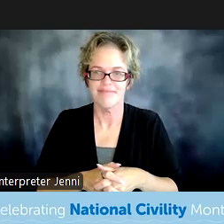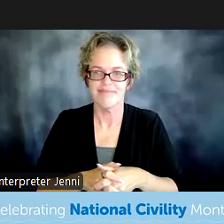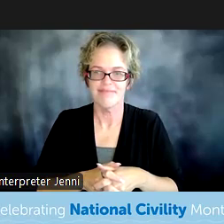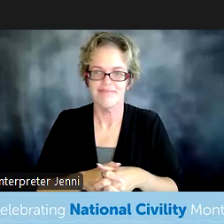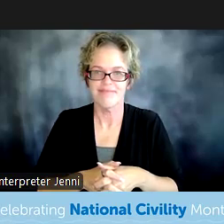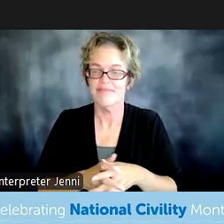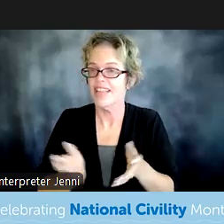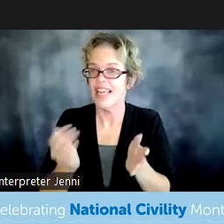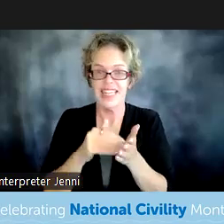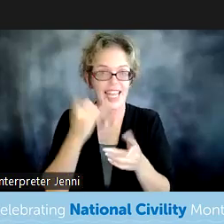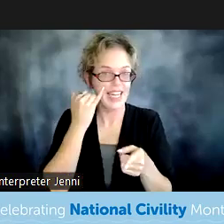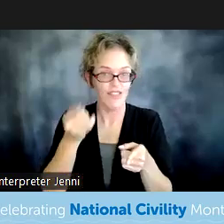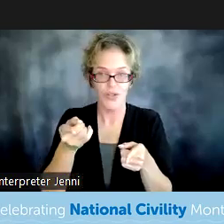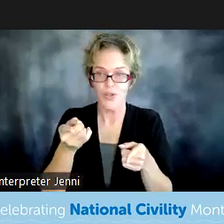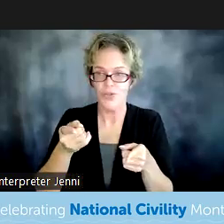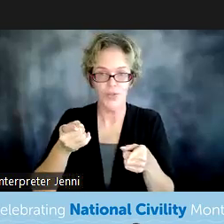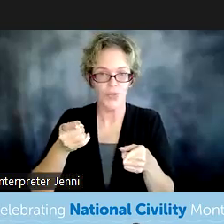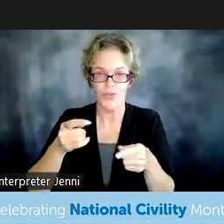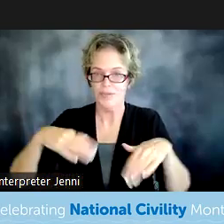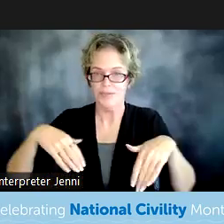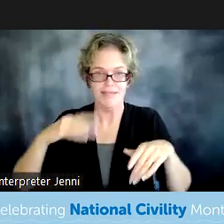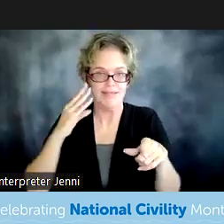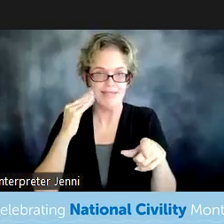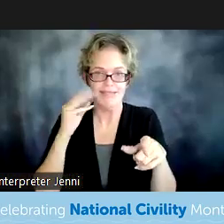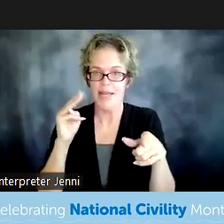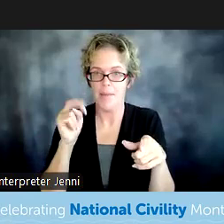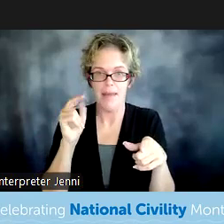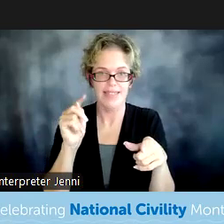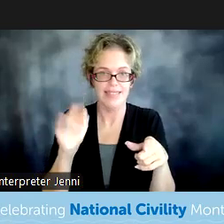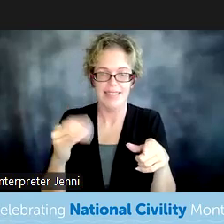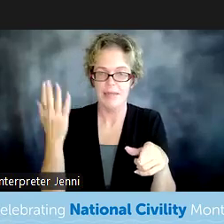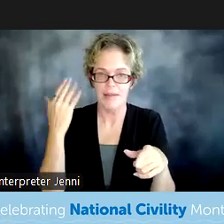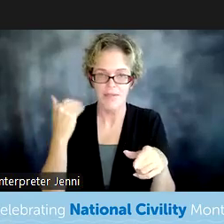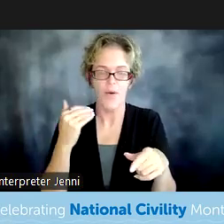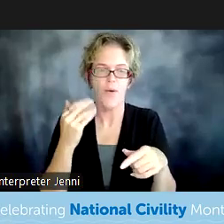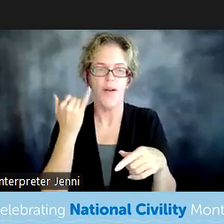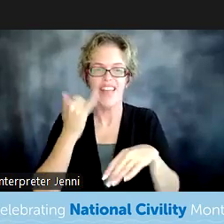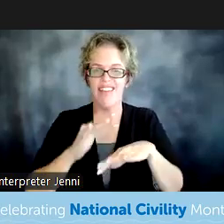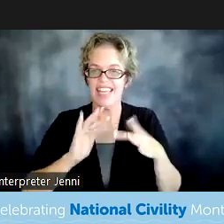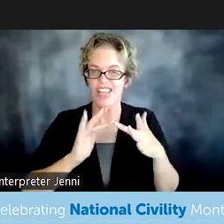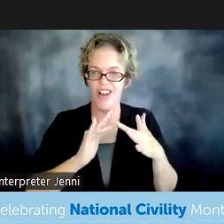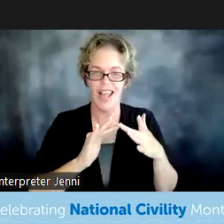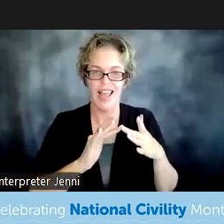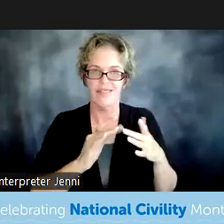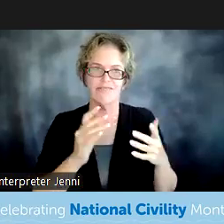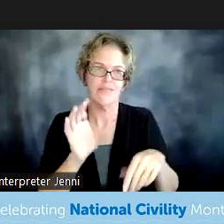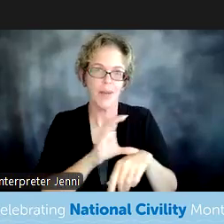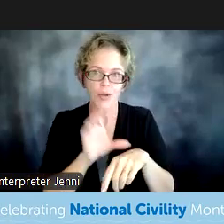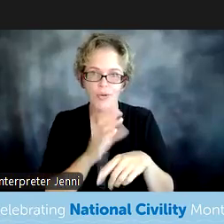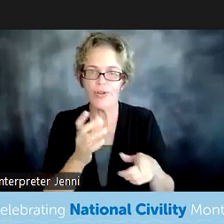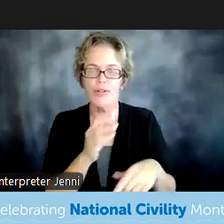And again, if you haven't used Menti before, so if you have an internet browser on your phone, computer, if you go